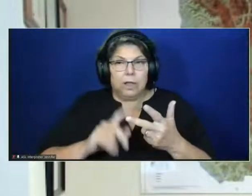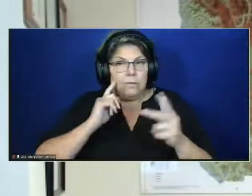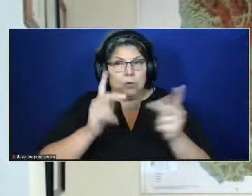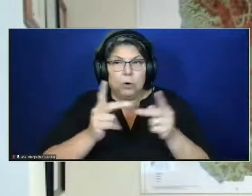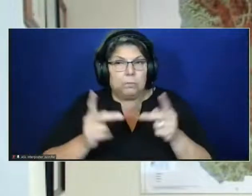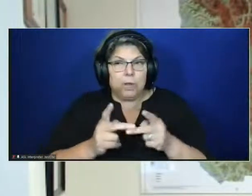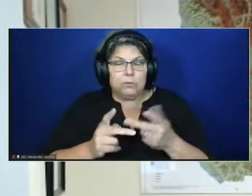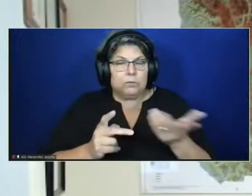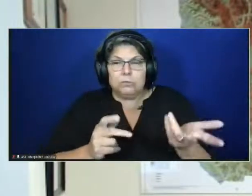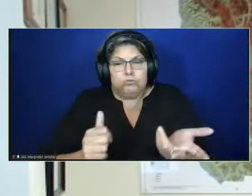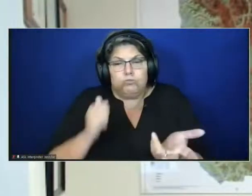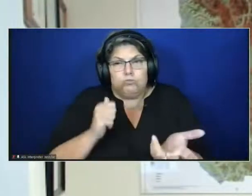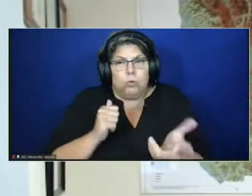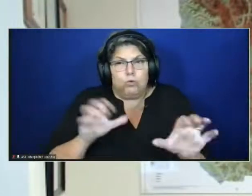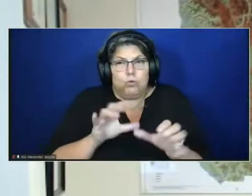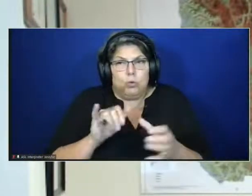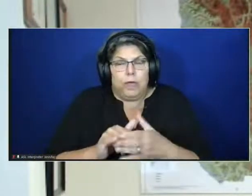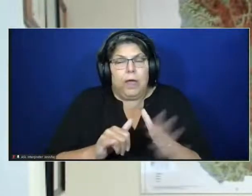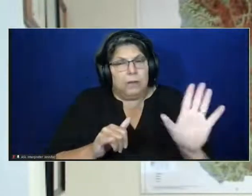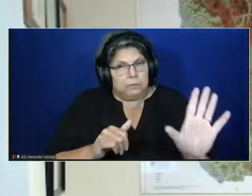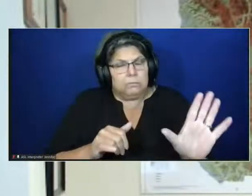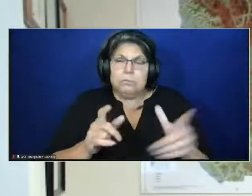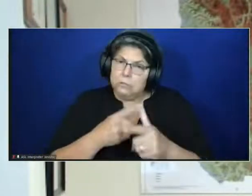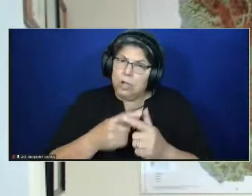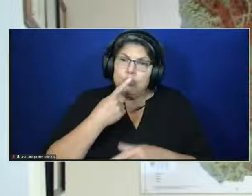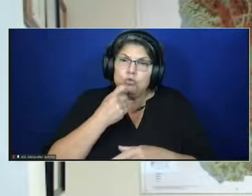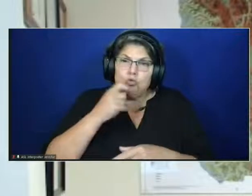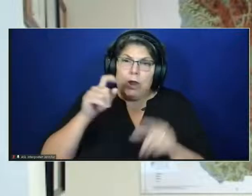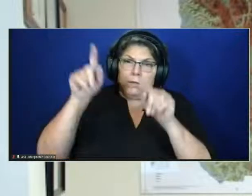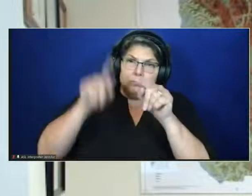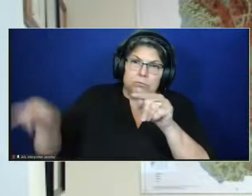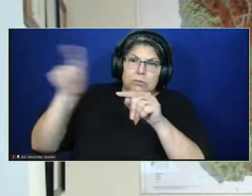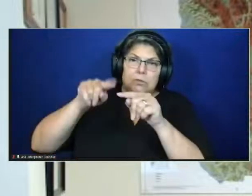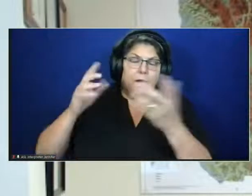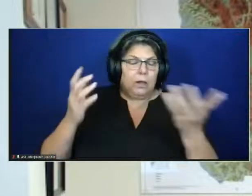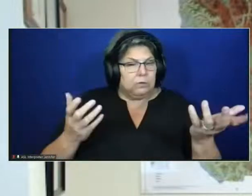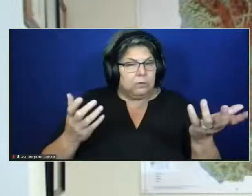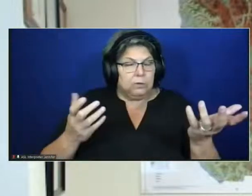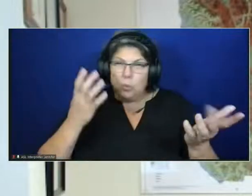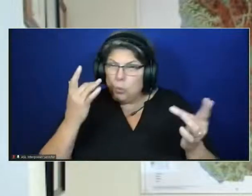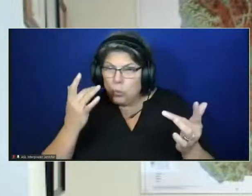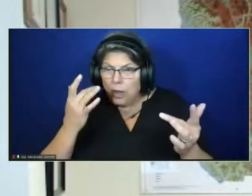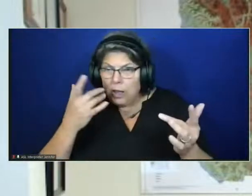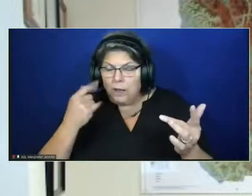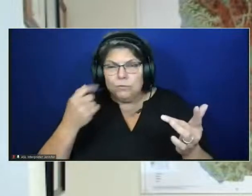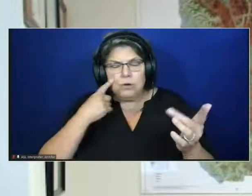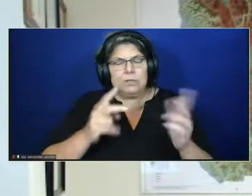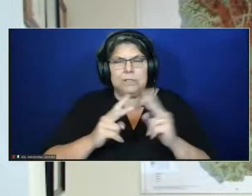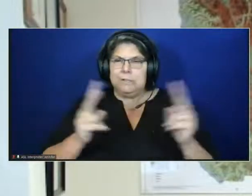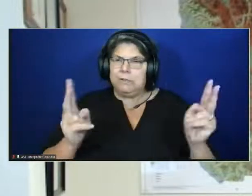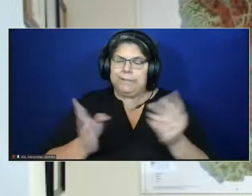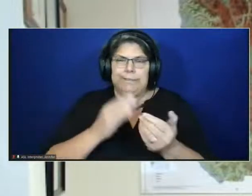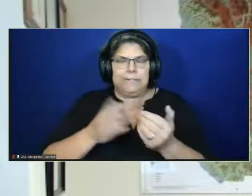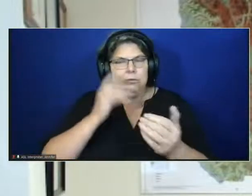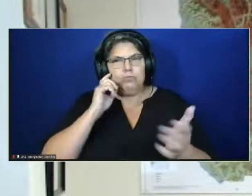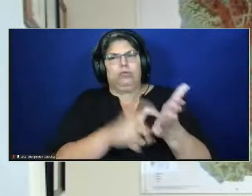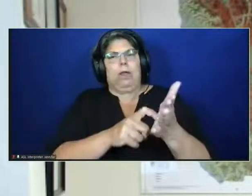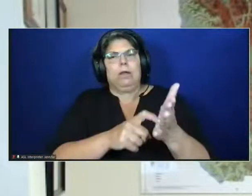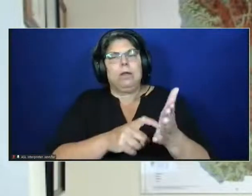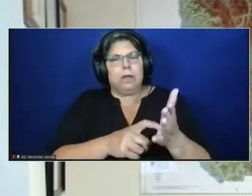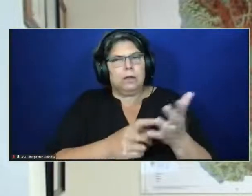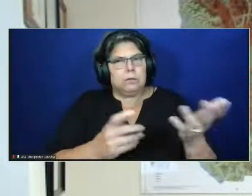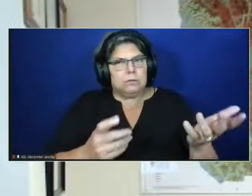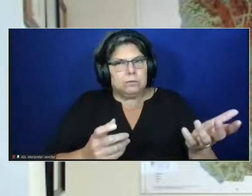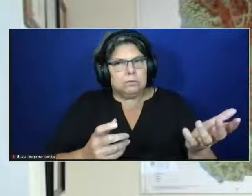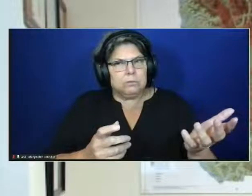hang up a red sign. And the purpose of that was for transparency and for consumers to be able to